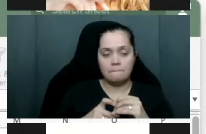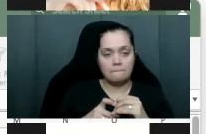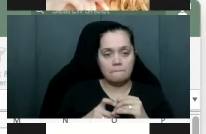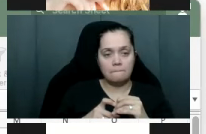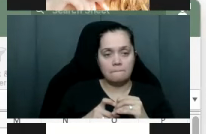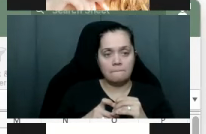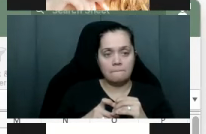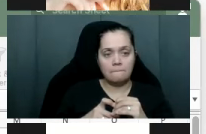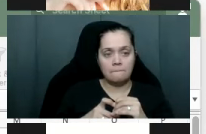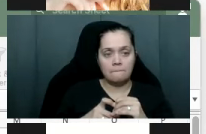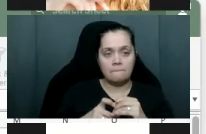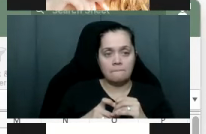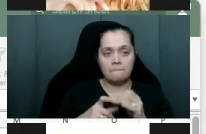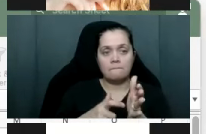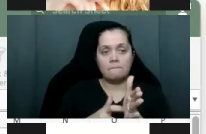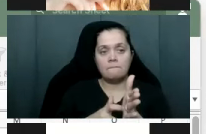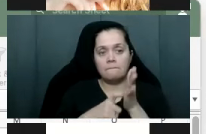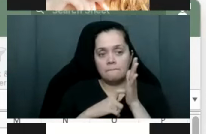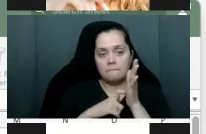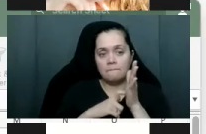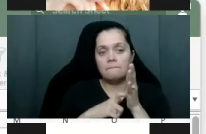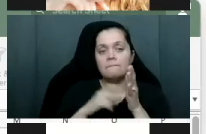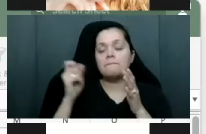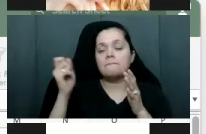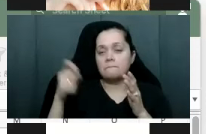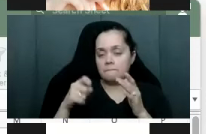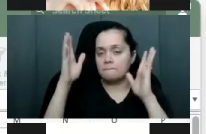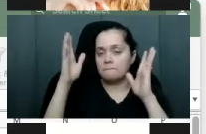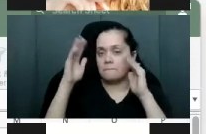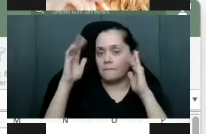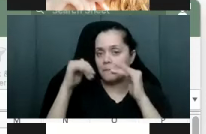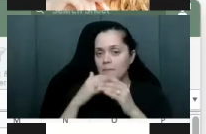Degree requirements, yes, we expect that.